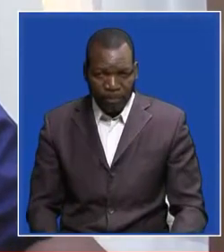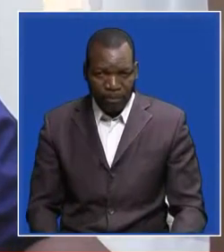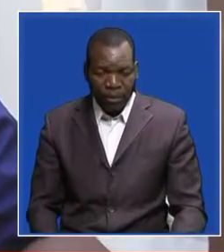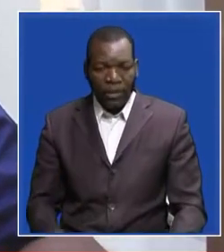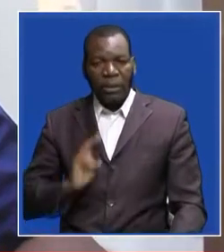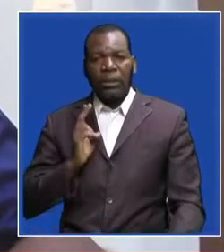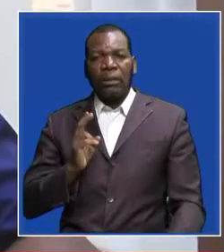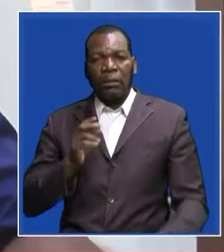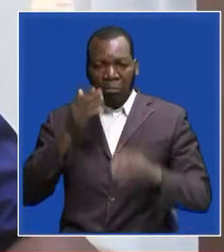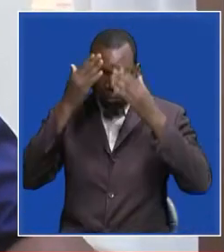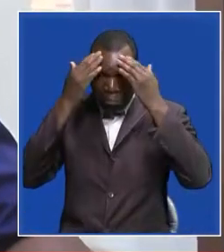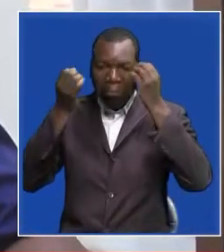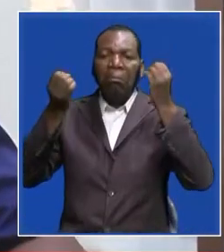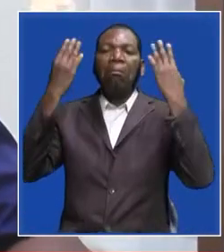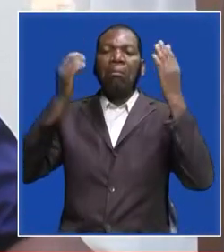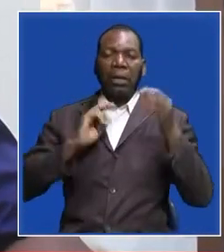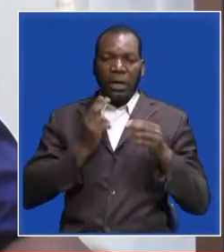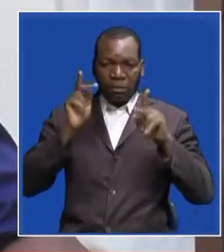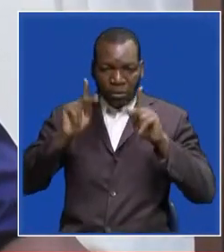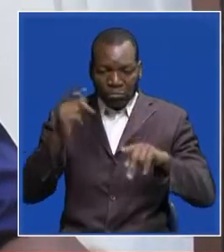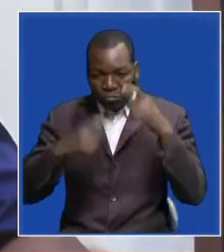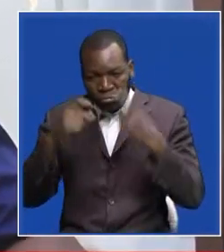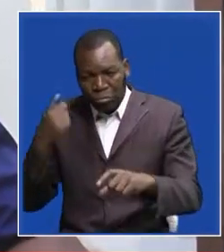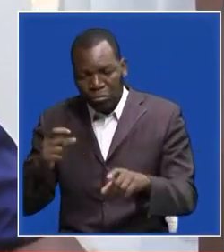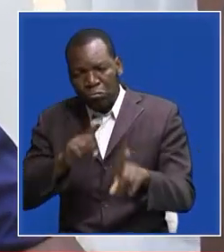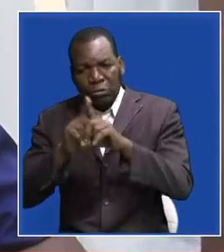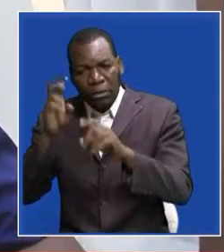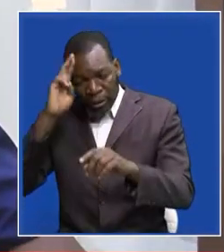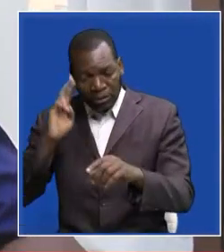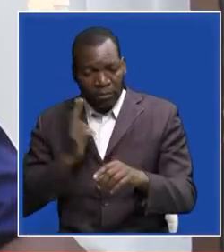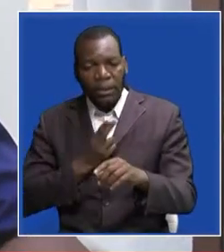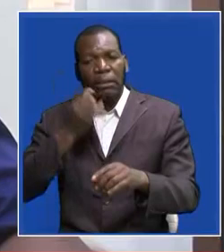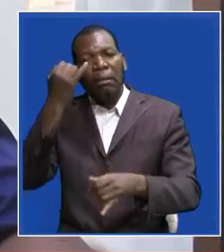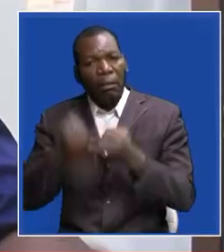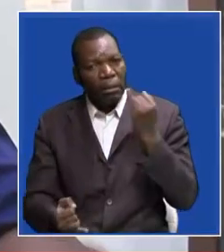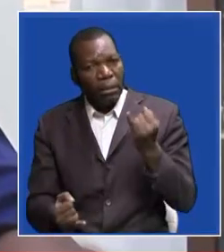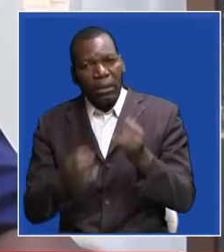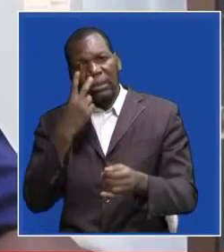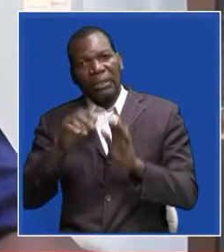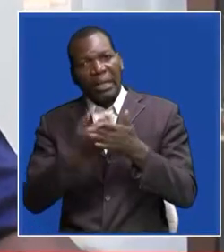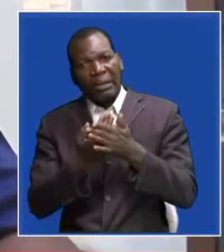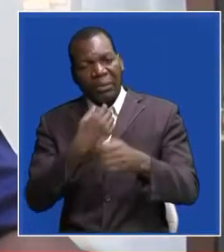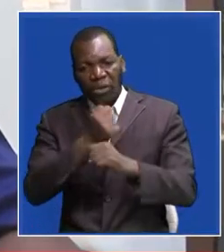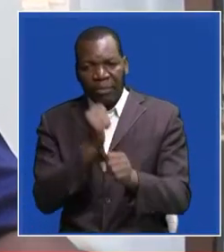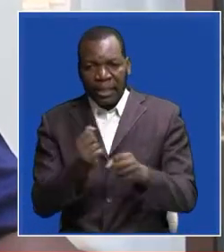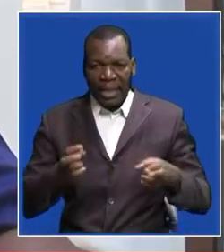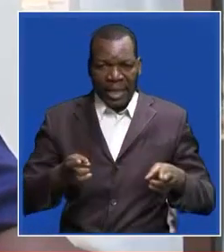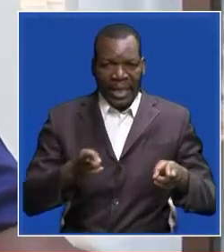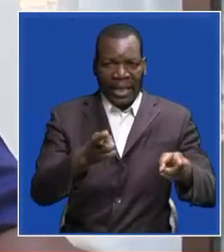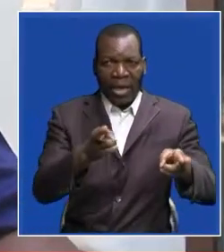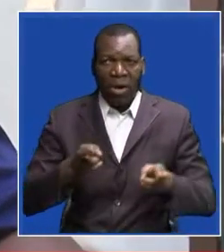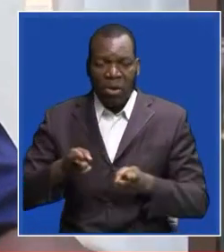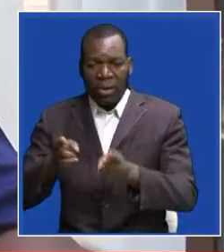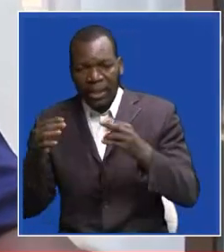to be forgotten and the last to be remembered. And that fact, you can see it even from the way the roads are being constructed,